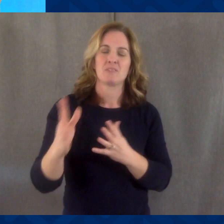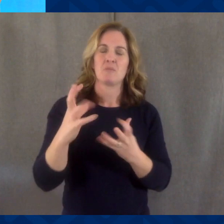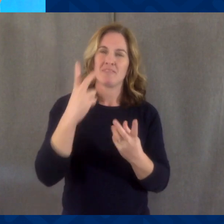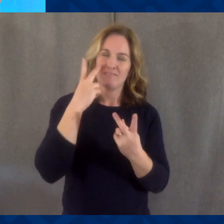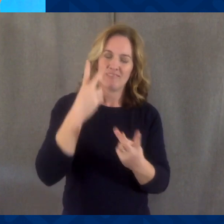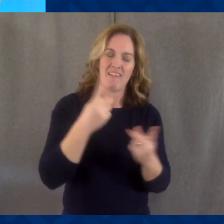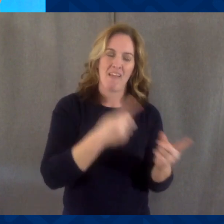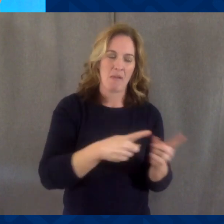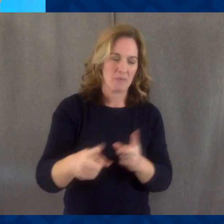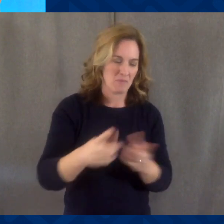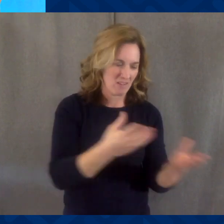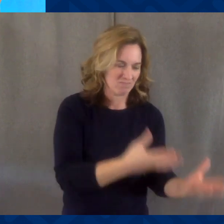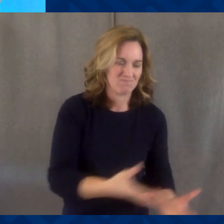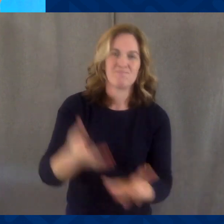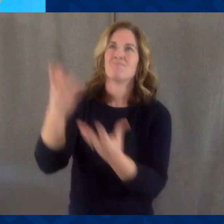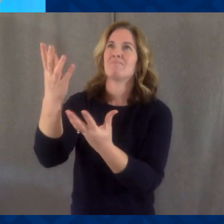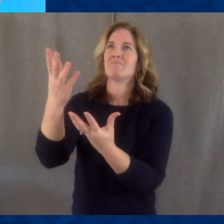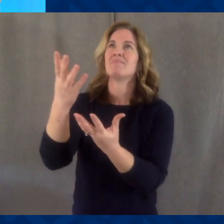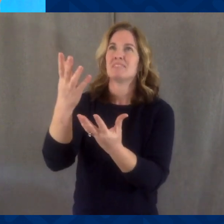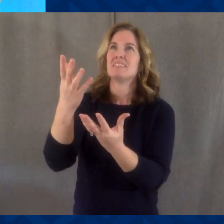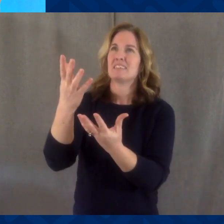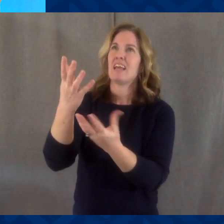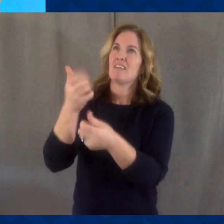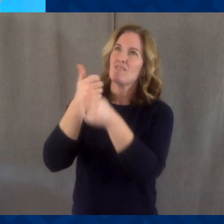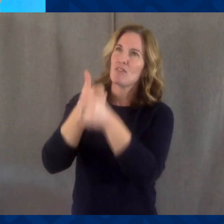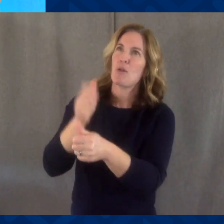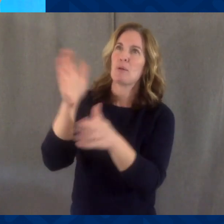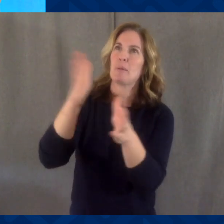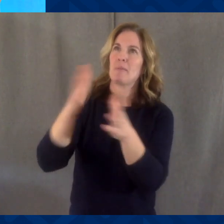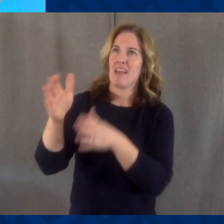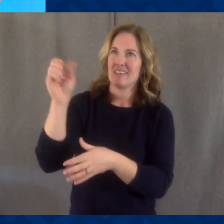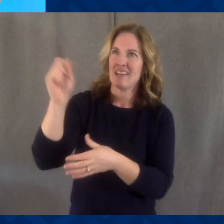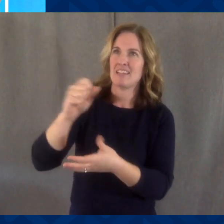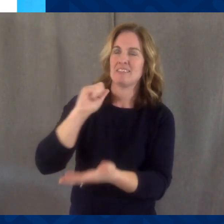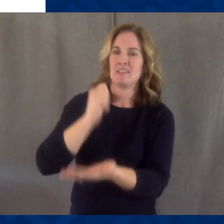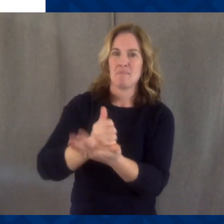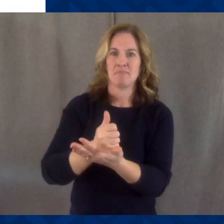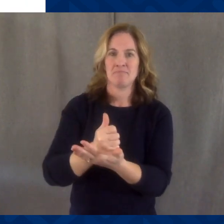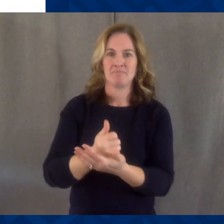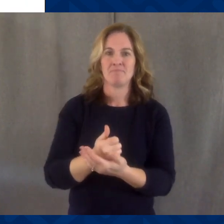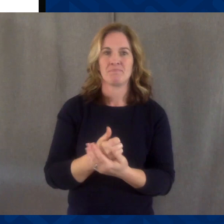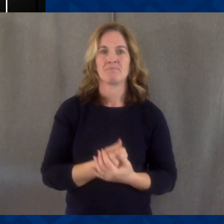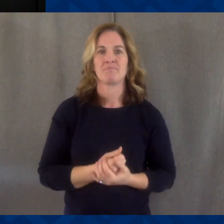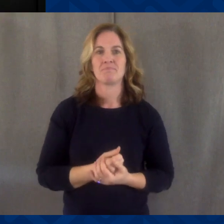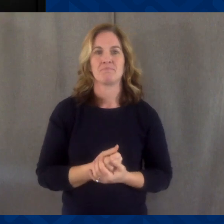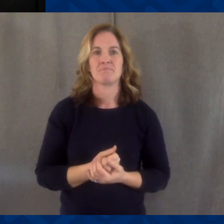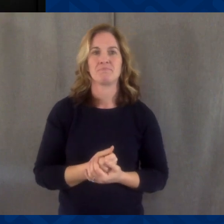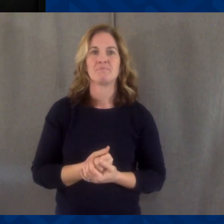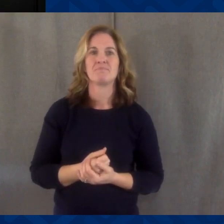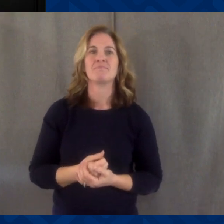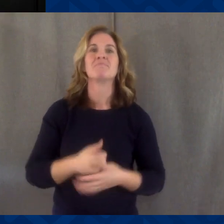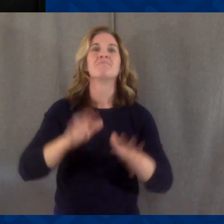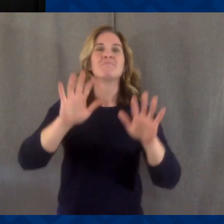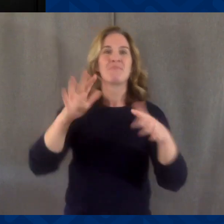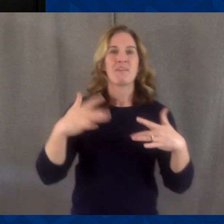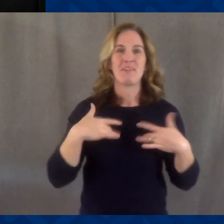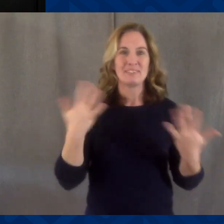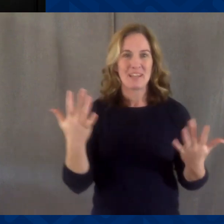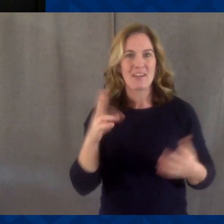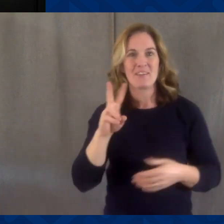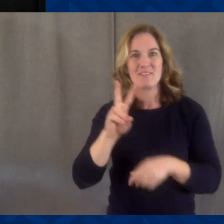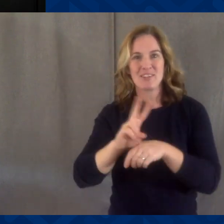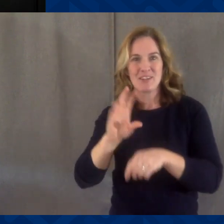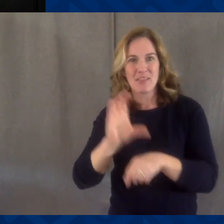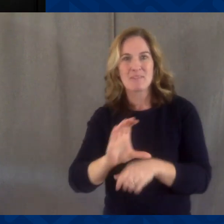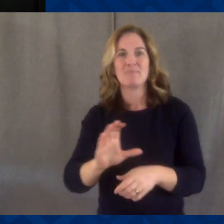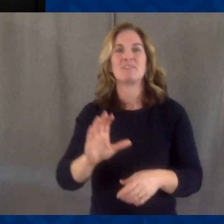and we say yes and amen. In heaven's name we pray. Amen. Amen. Yo, what's up, Vineyard Columbus? Grace